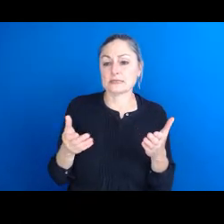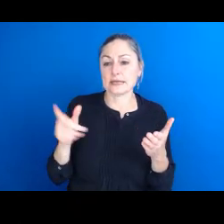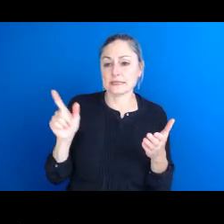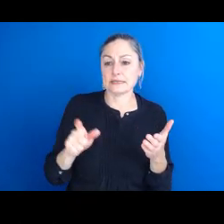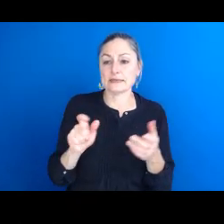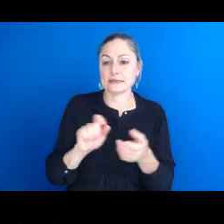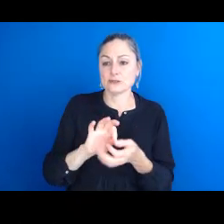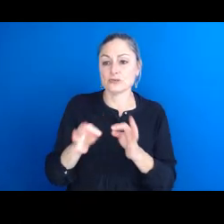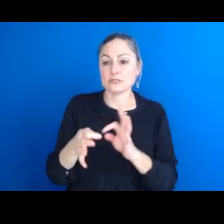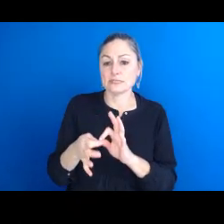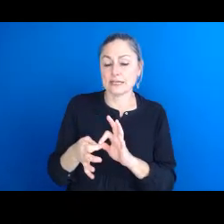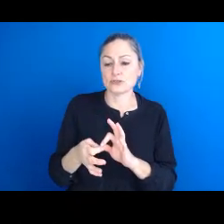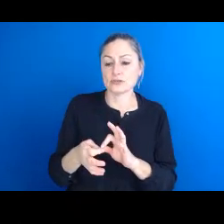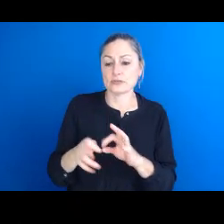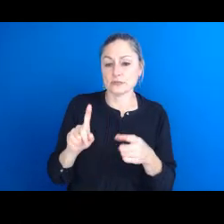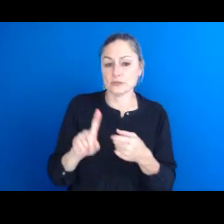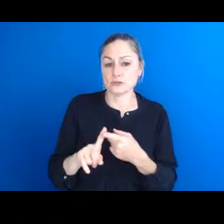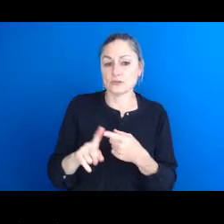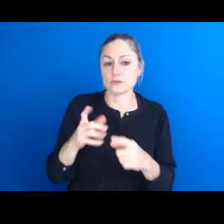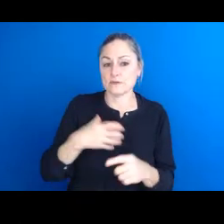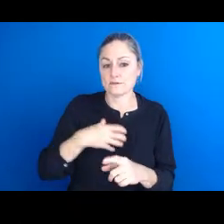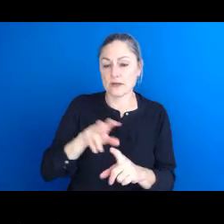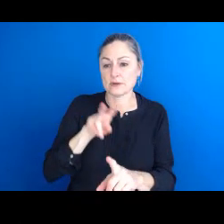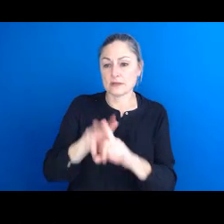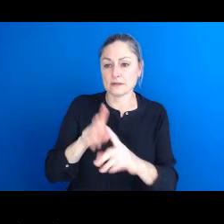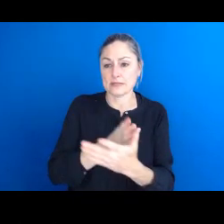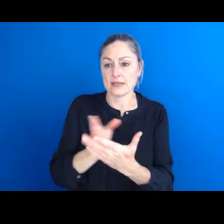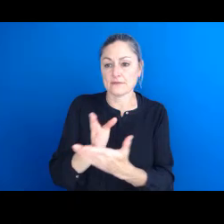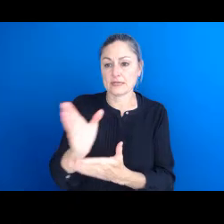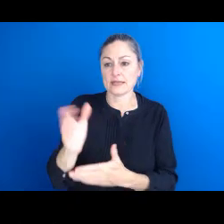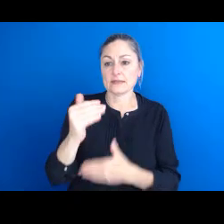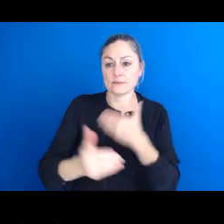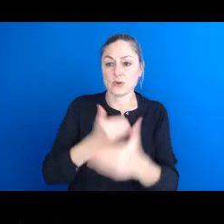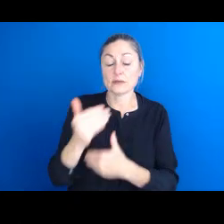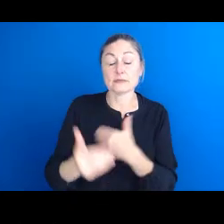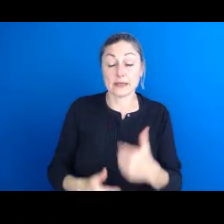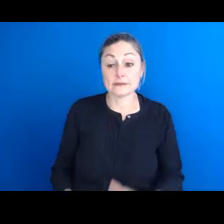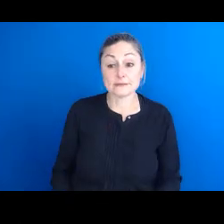translation in order to file a complaint and navigate the complaint process as well.